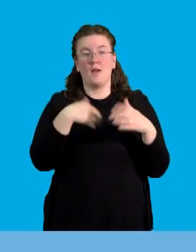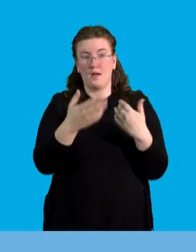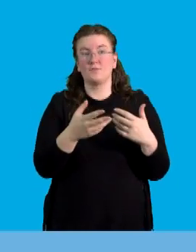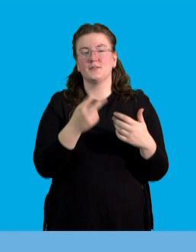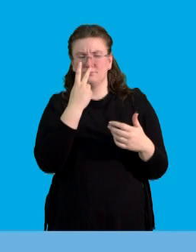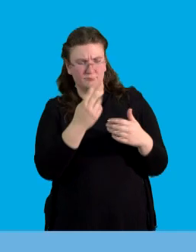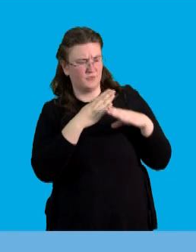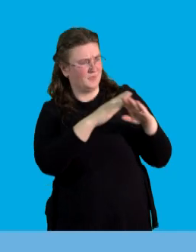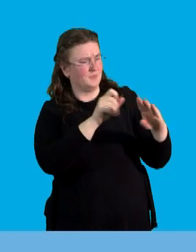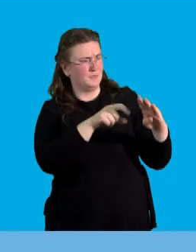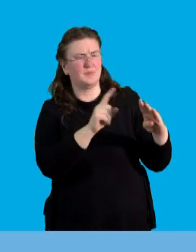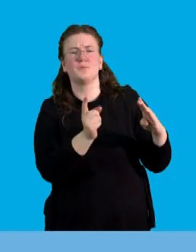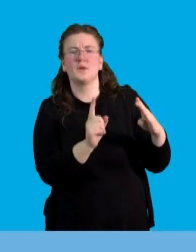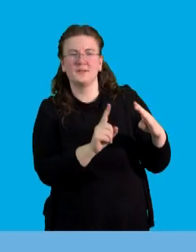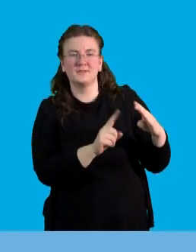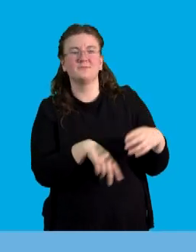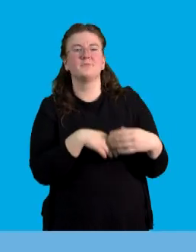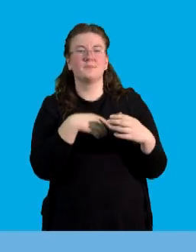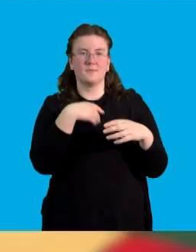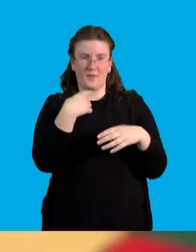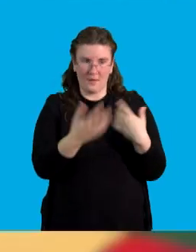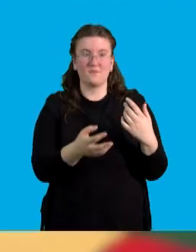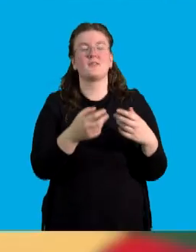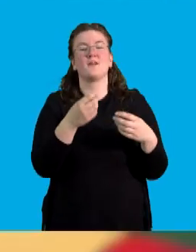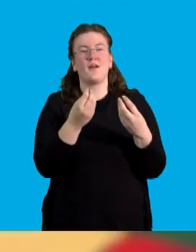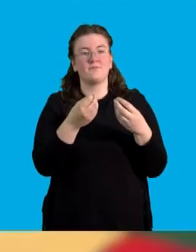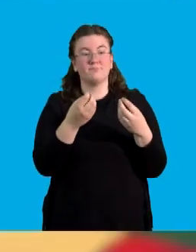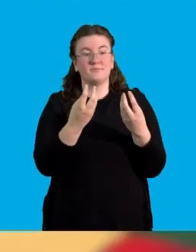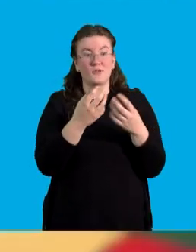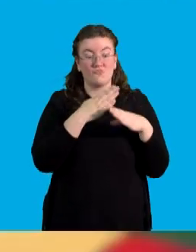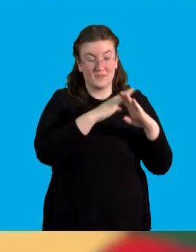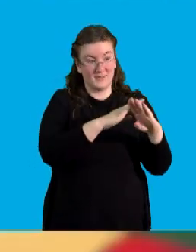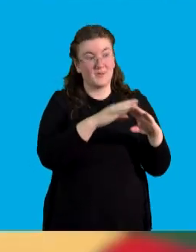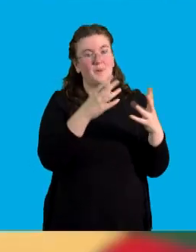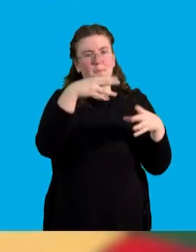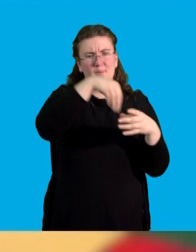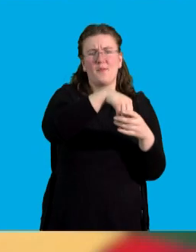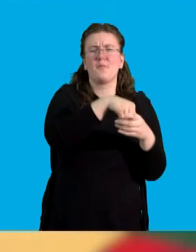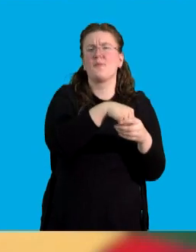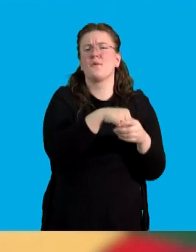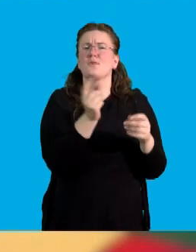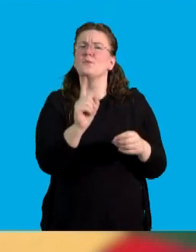look at the factors that are affecting the resistance that you're going to be talking about. So,